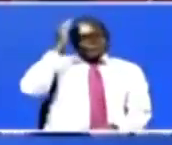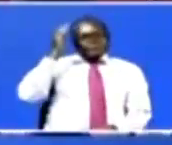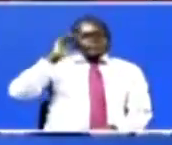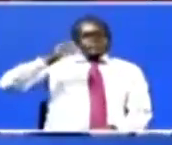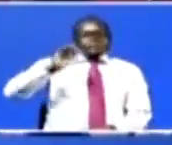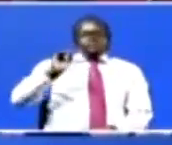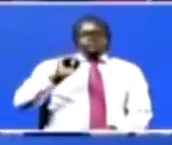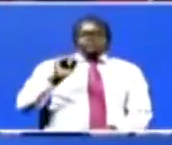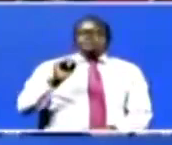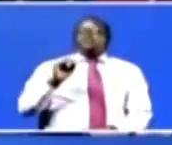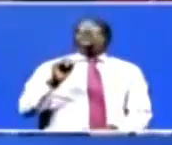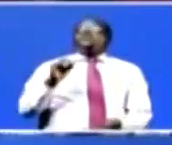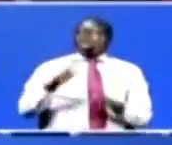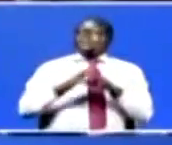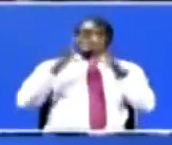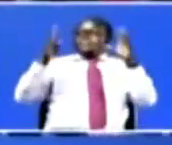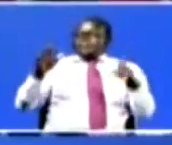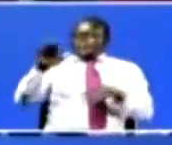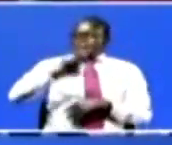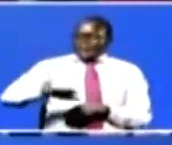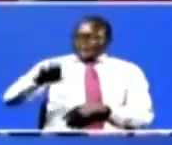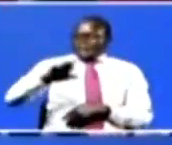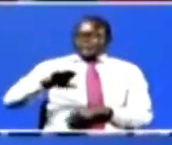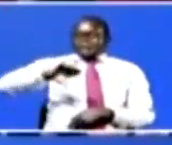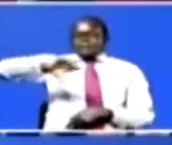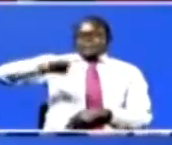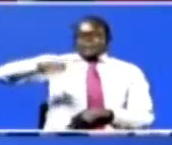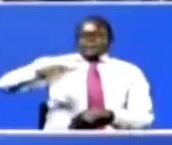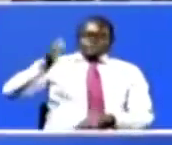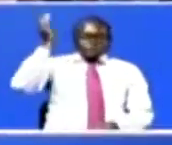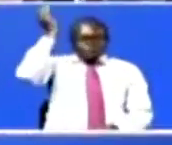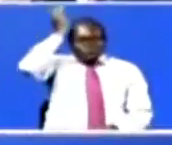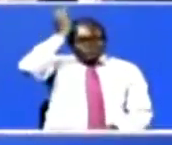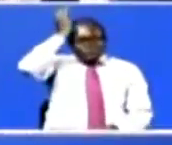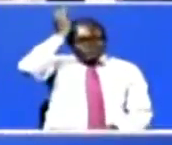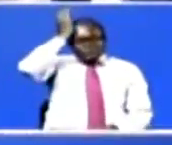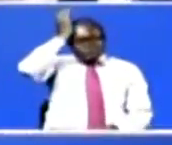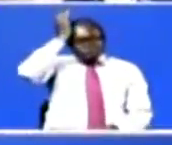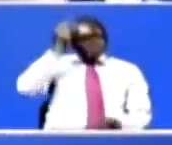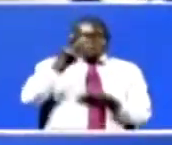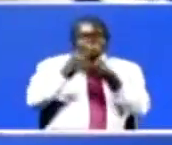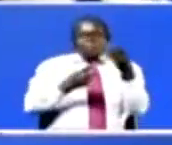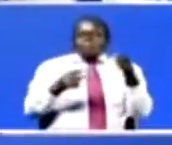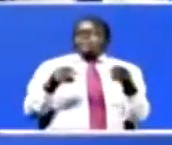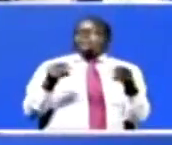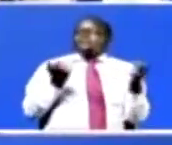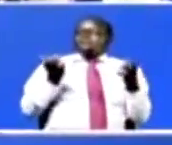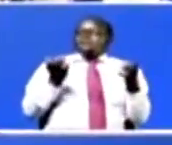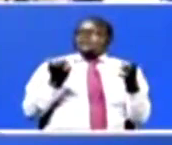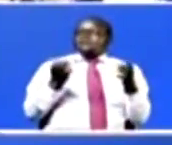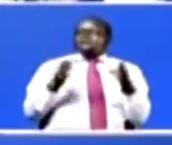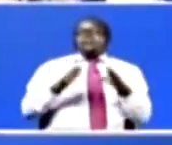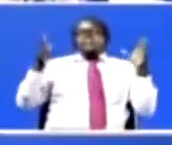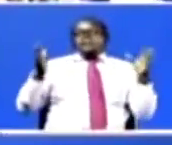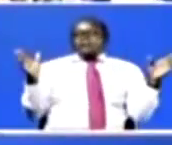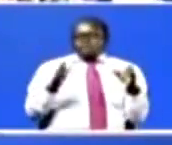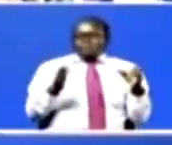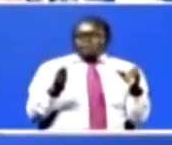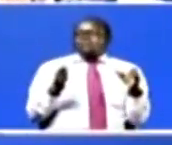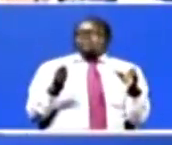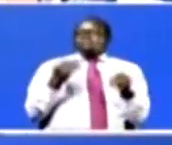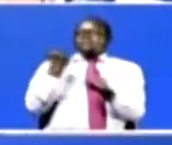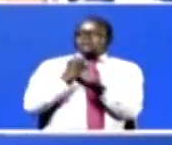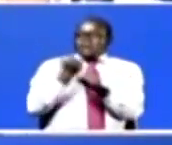This is one of the most expansive residential areas in the county of Uasin Gishu. Both small and big businesses thrive here in a